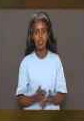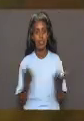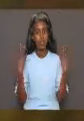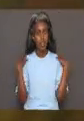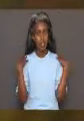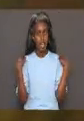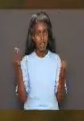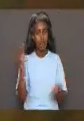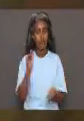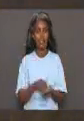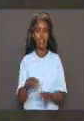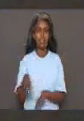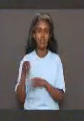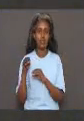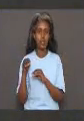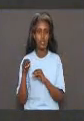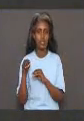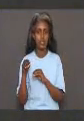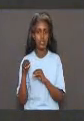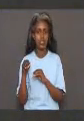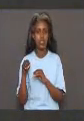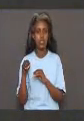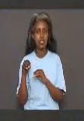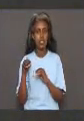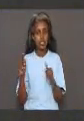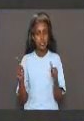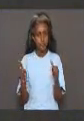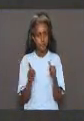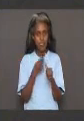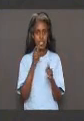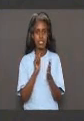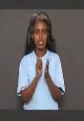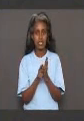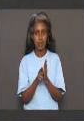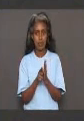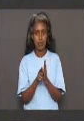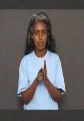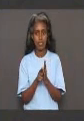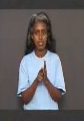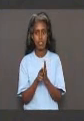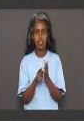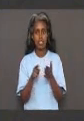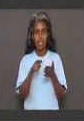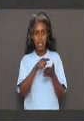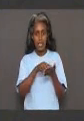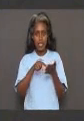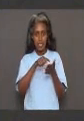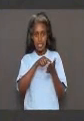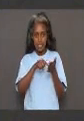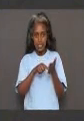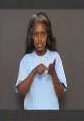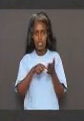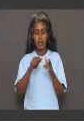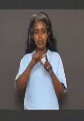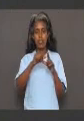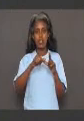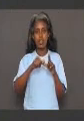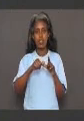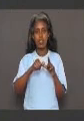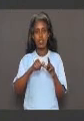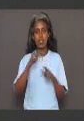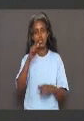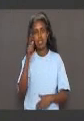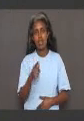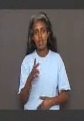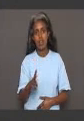Hello again, students. In the first example, the inscribed angle is half